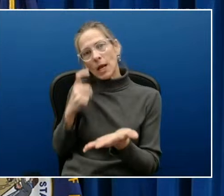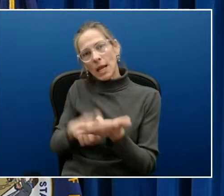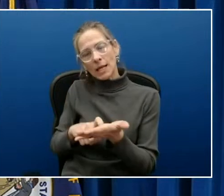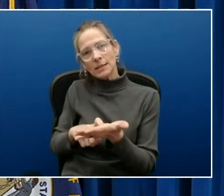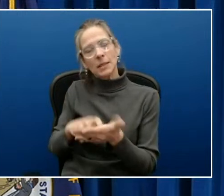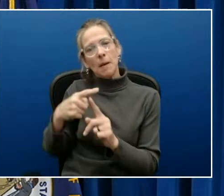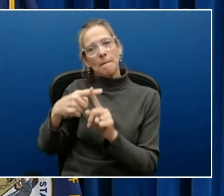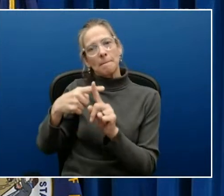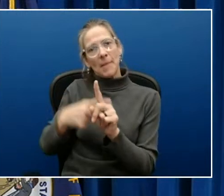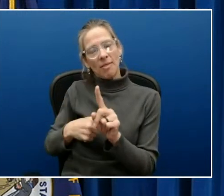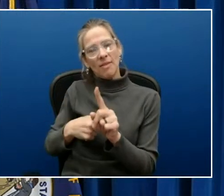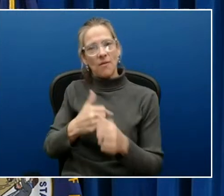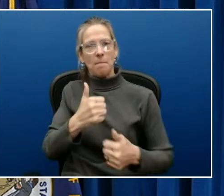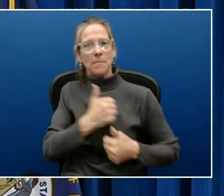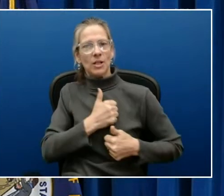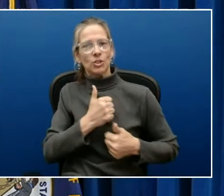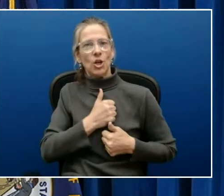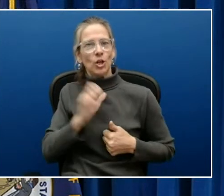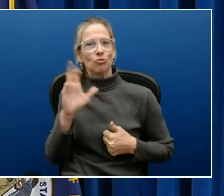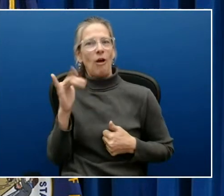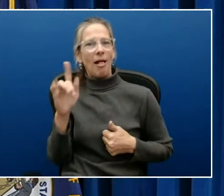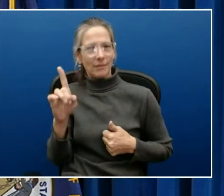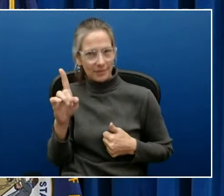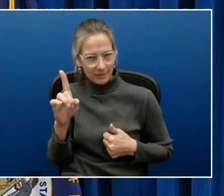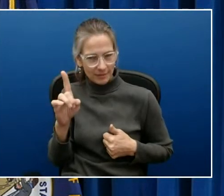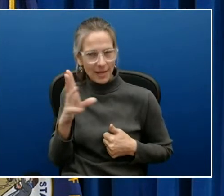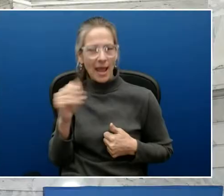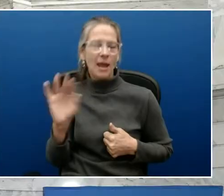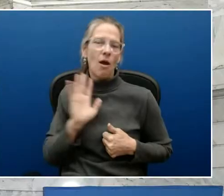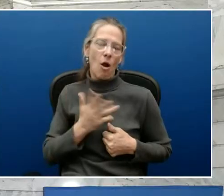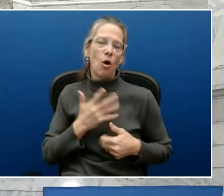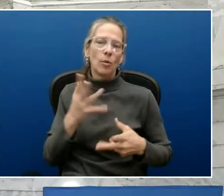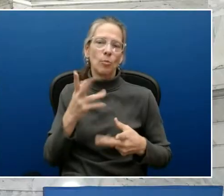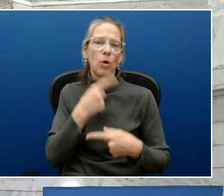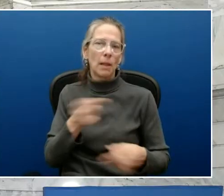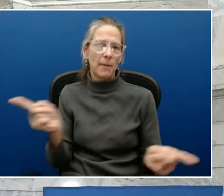of the military child and our proclamation.